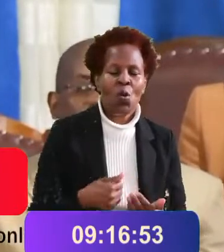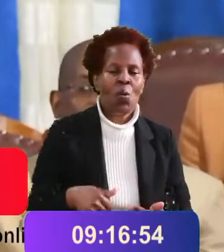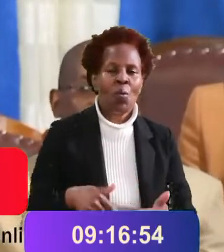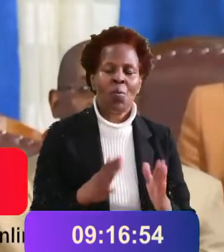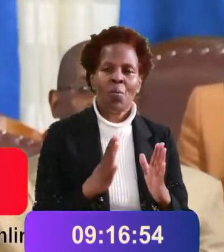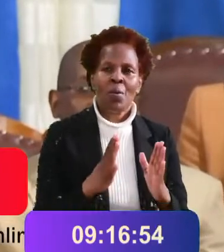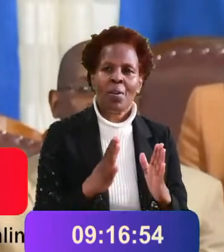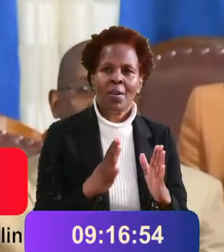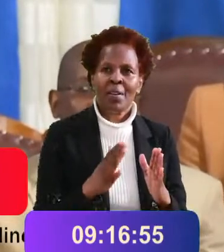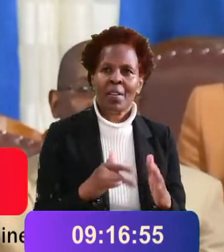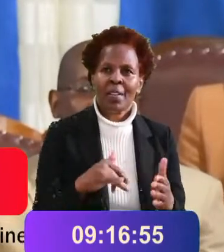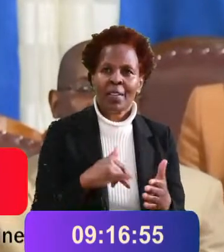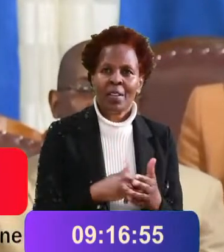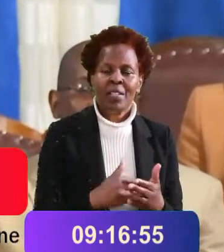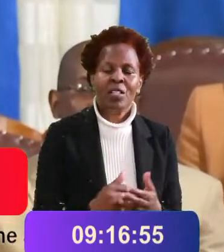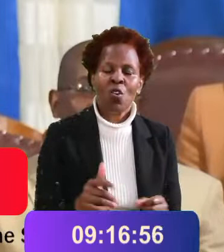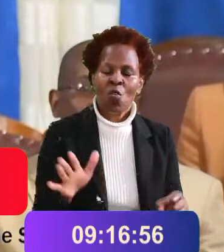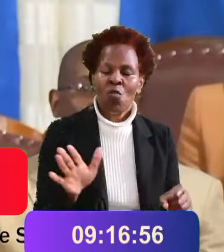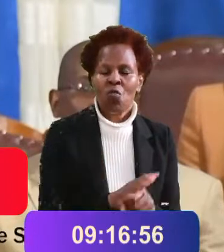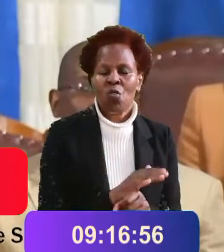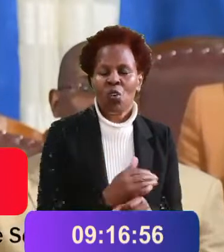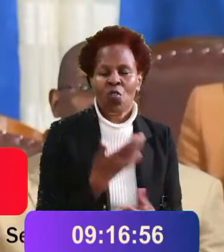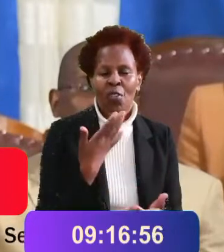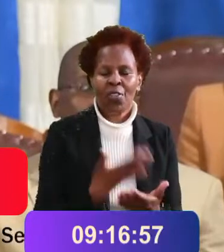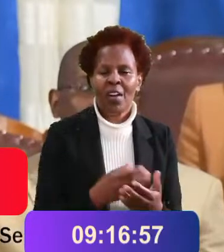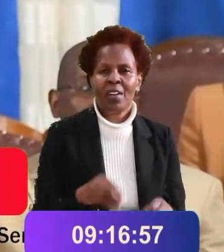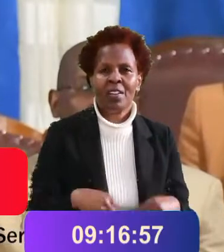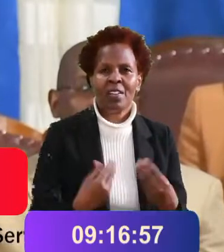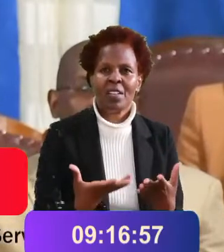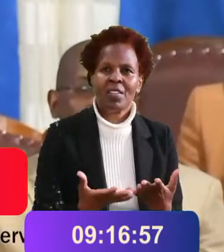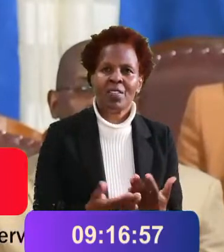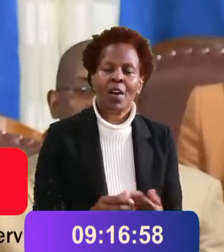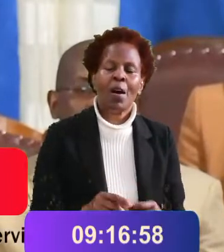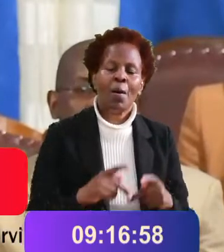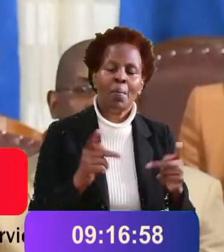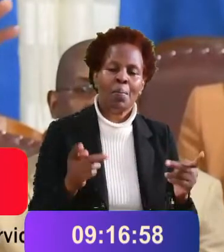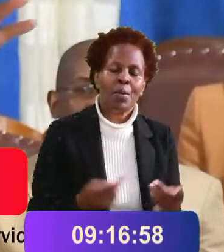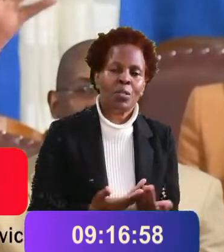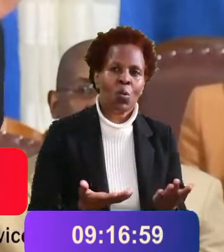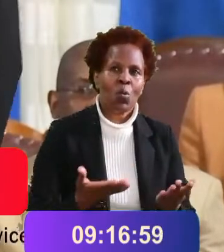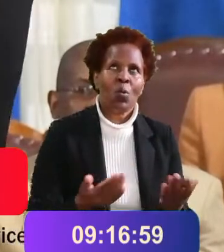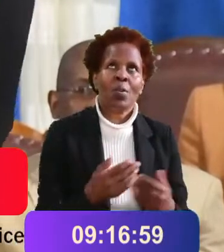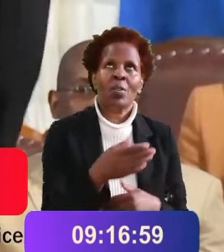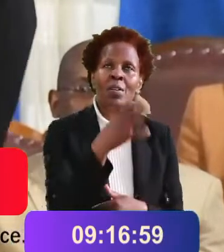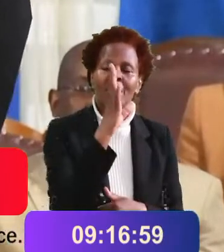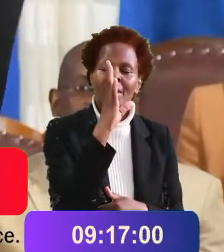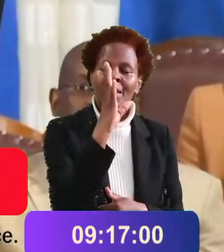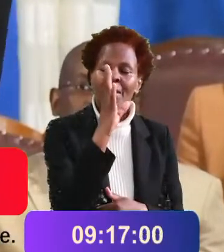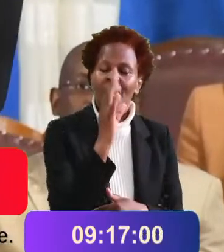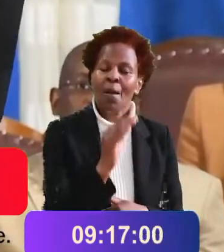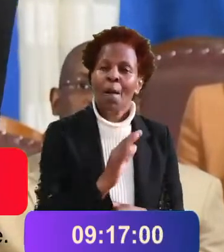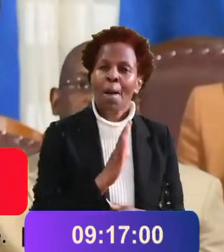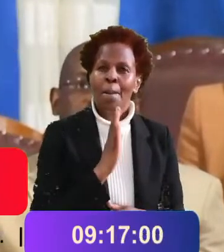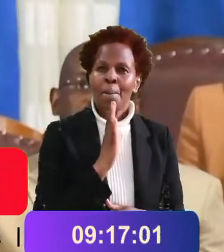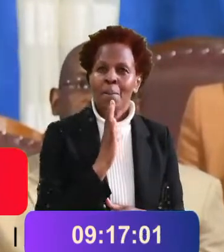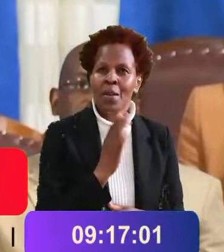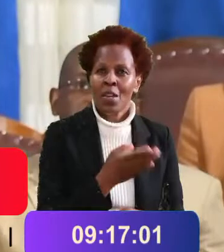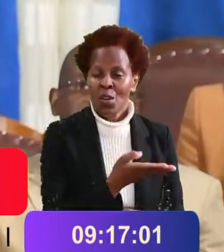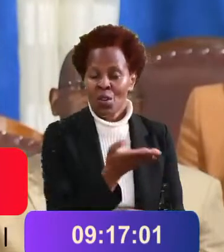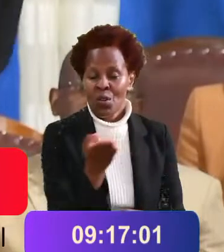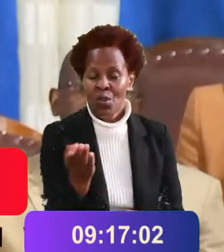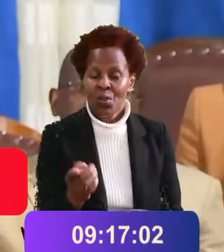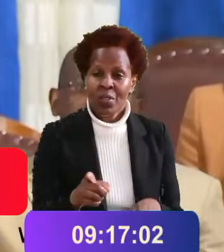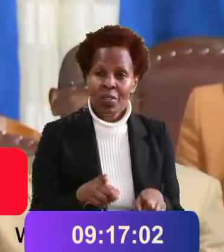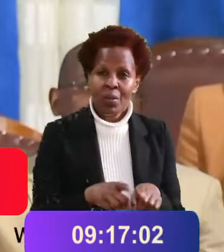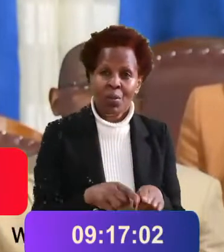dominated by thankfulness. He is telling us that there is a place where God would rather you and me,